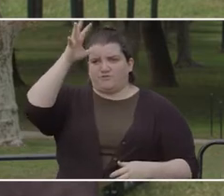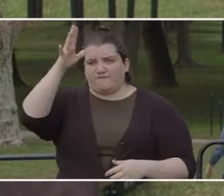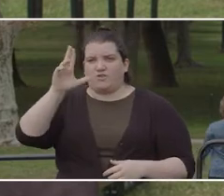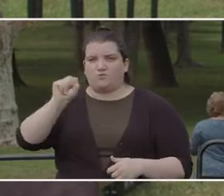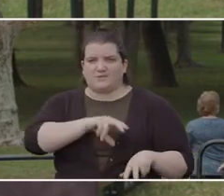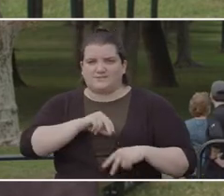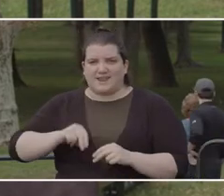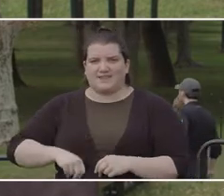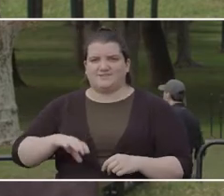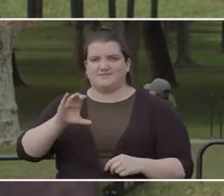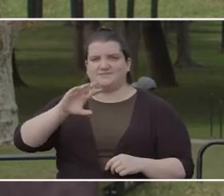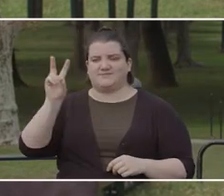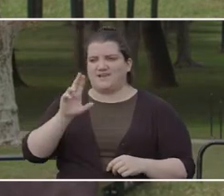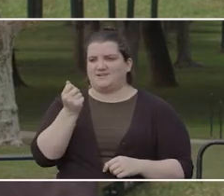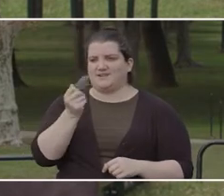CB,